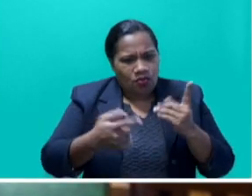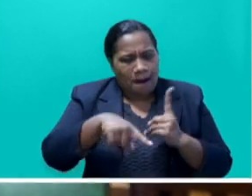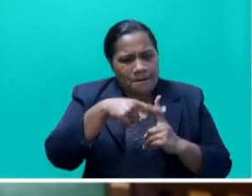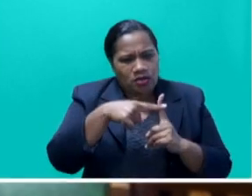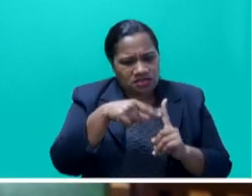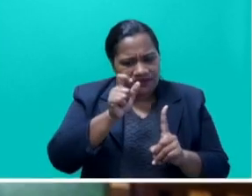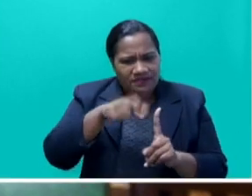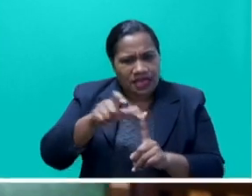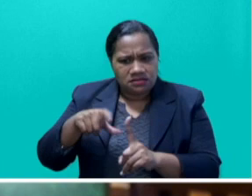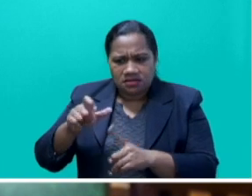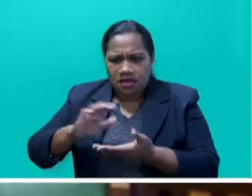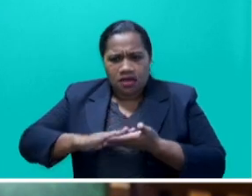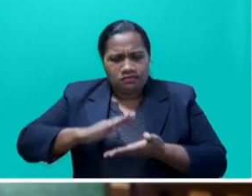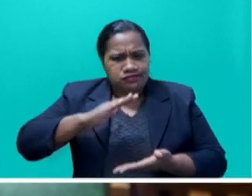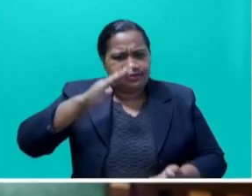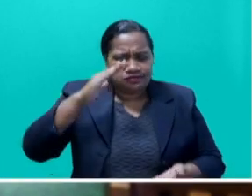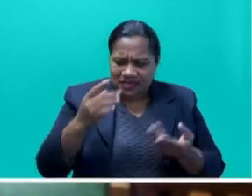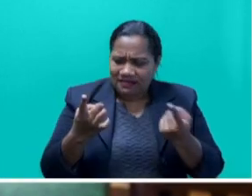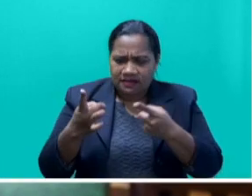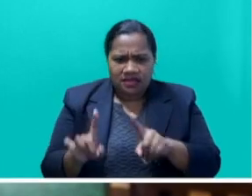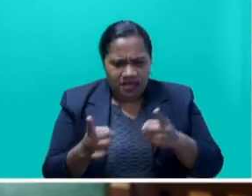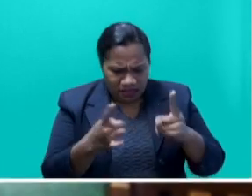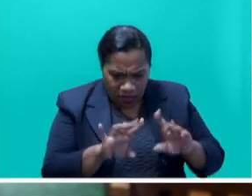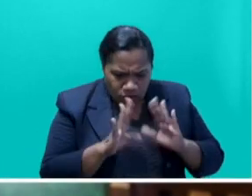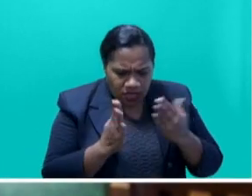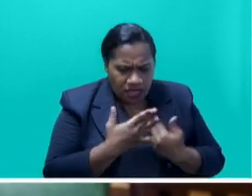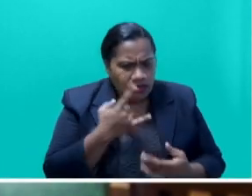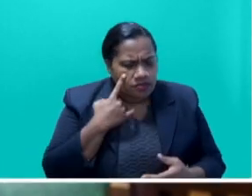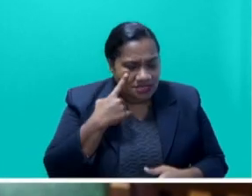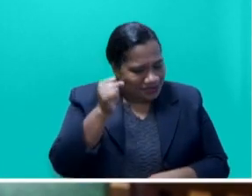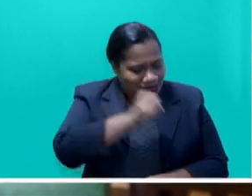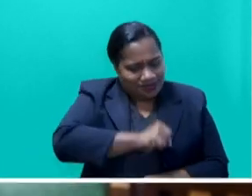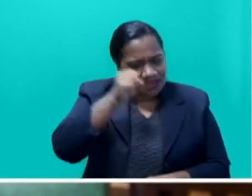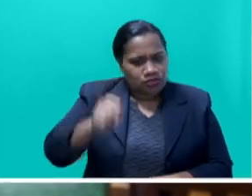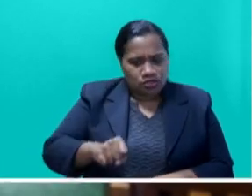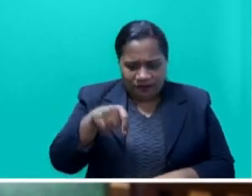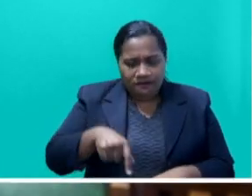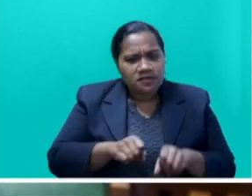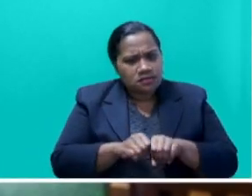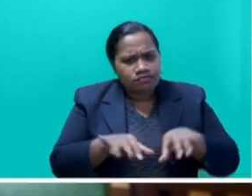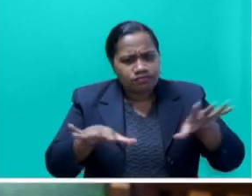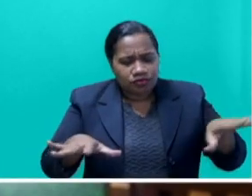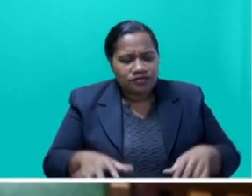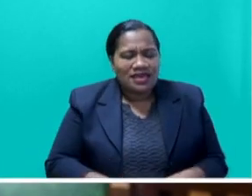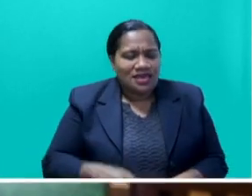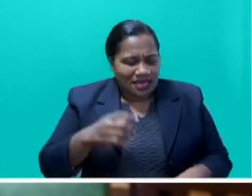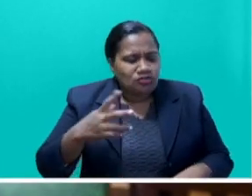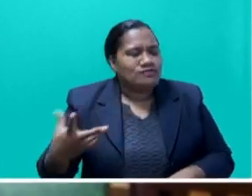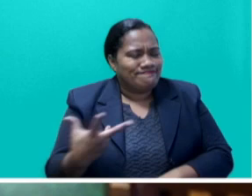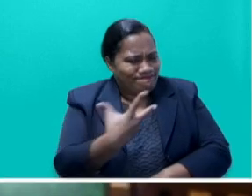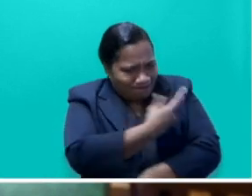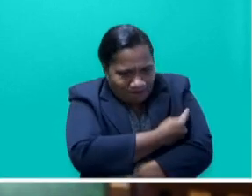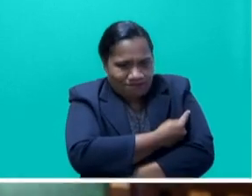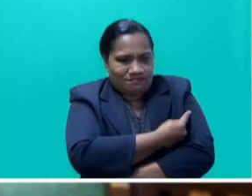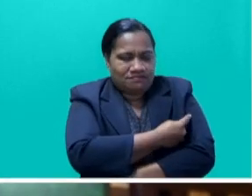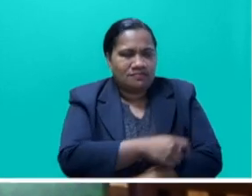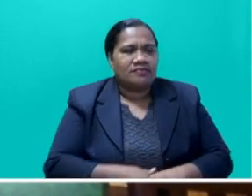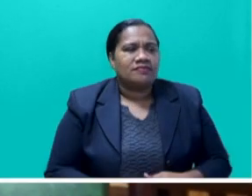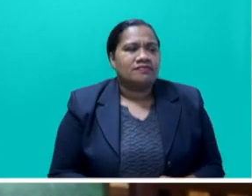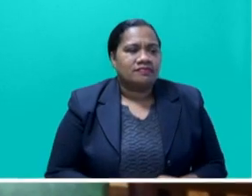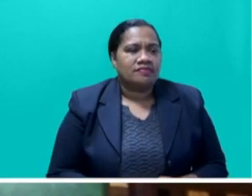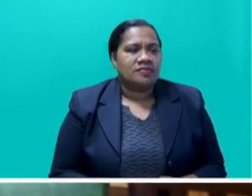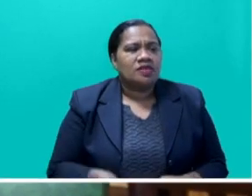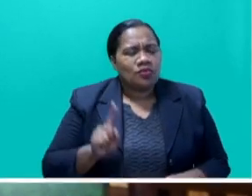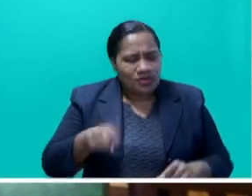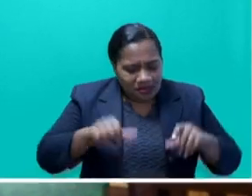deaths to get us to realize the seriousness of this pandemic and to get vaccinated. Mr. Speaker, sir, vaccines